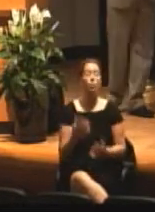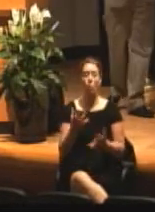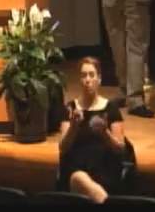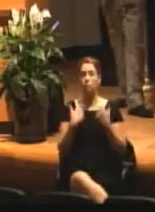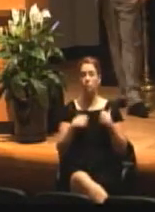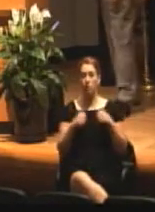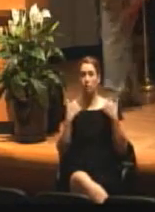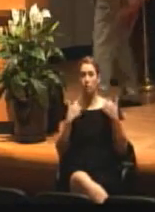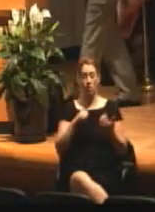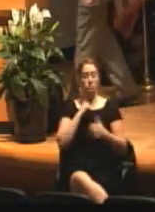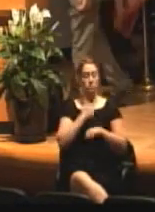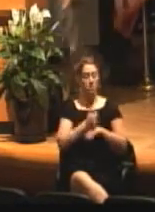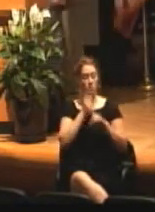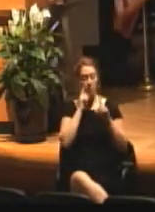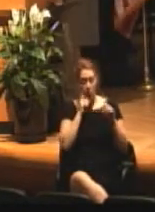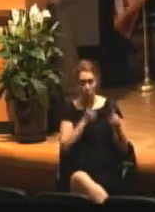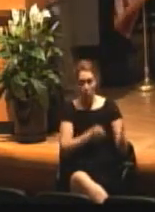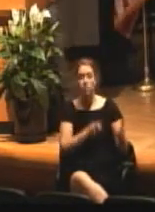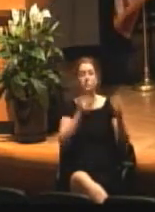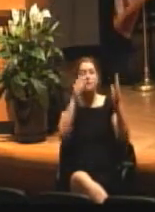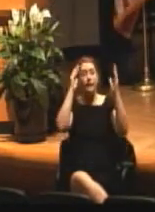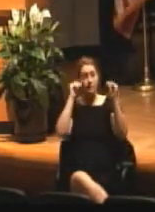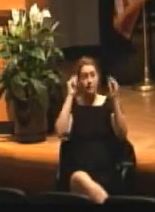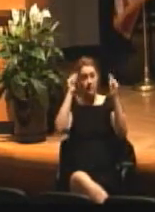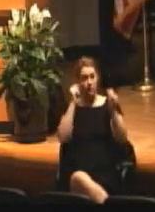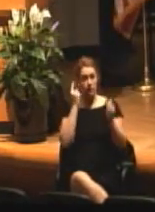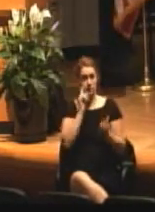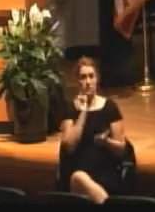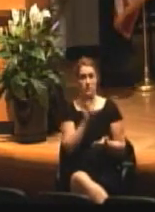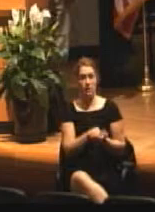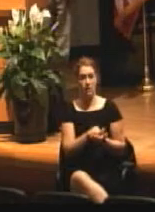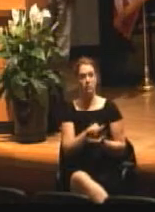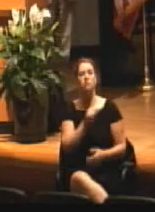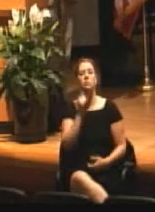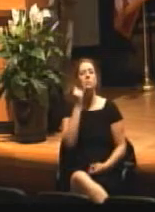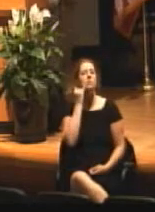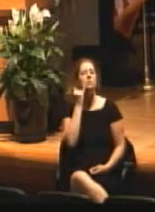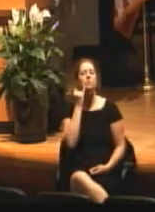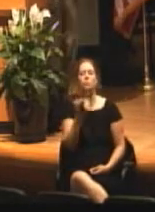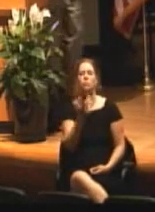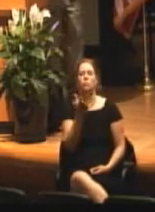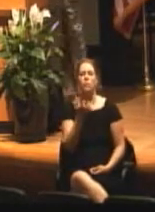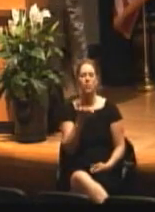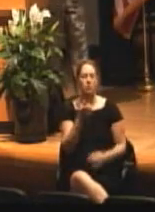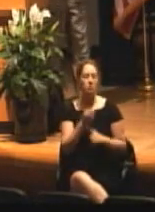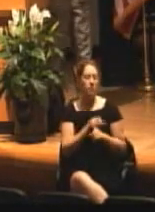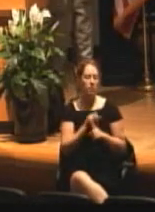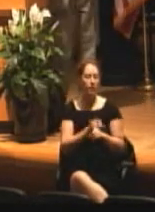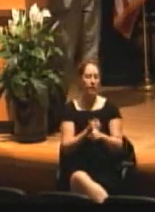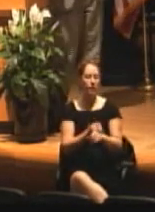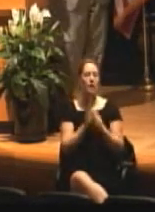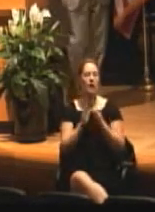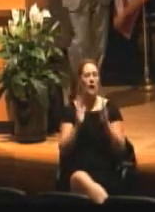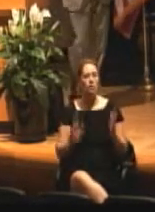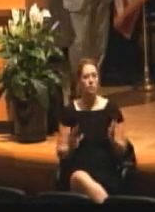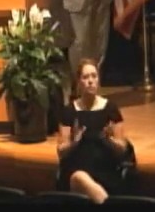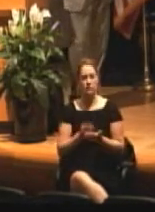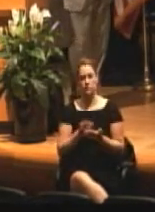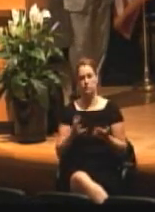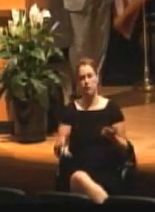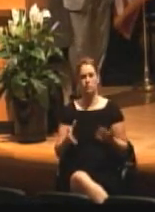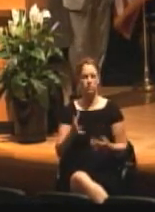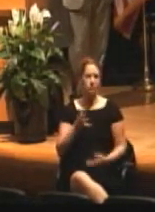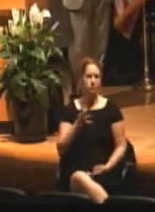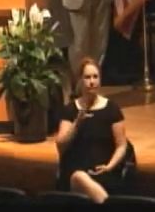expectations for you on that. So, you know, if you're looking to maybe get a monthly housing expense of, let's say, $800 or $1,000 a